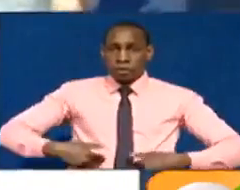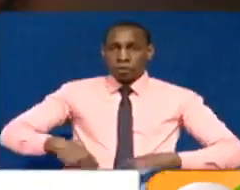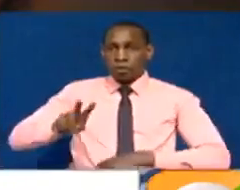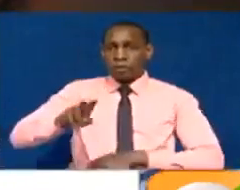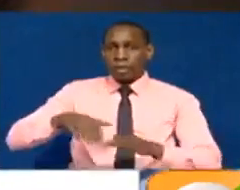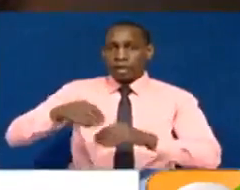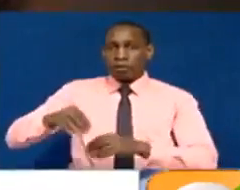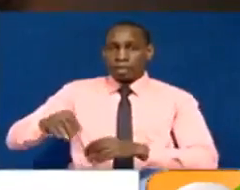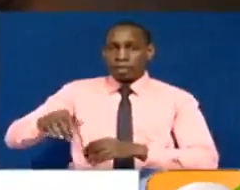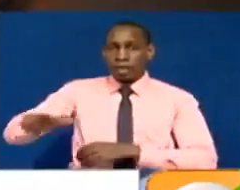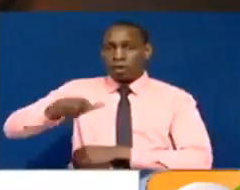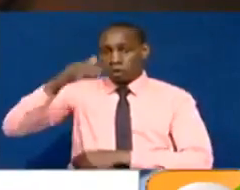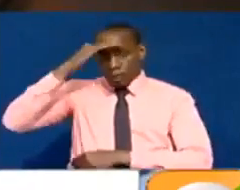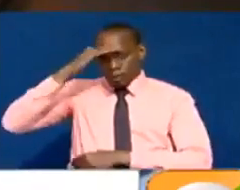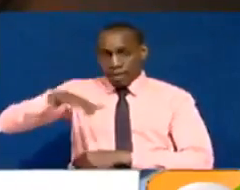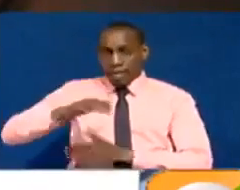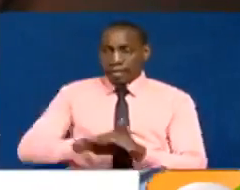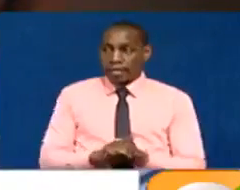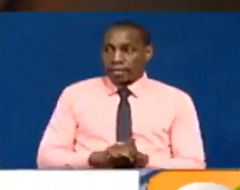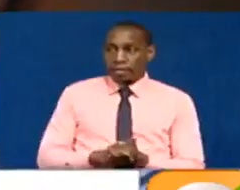local pub.